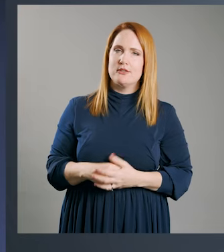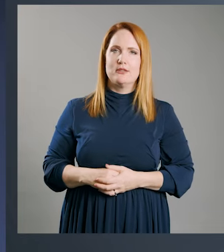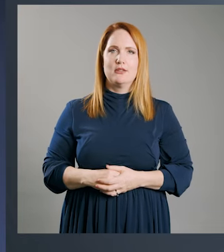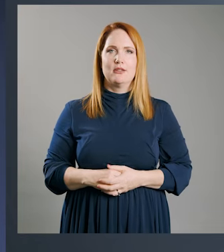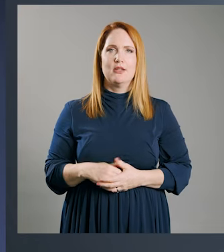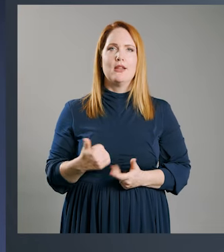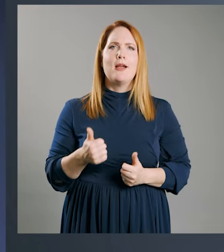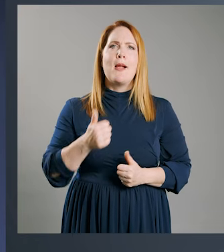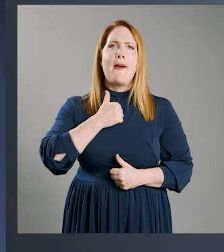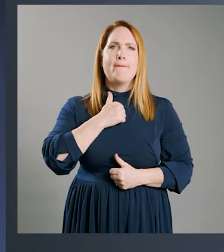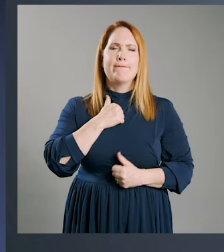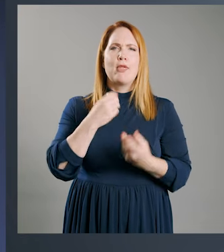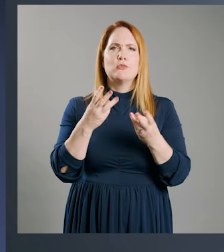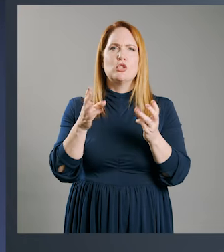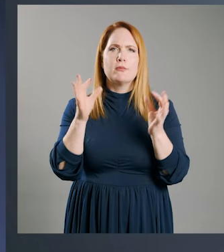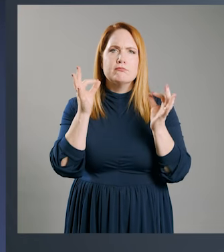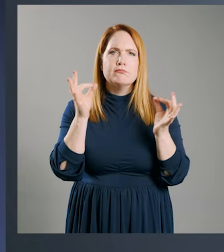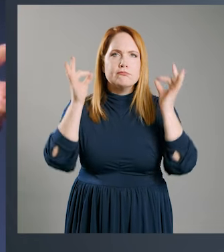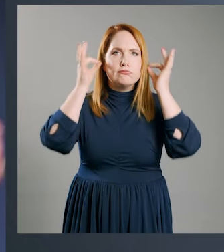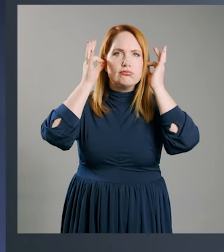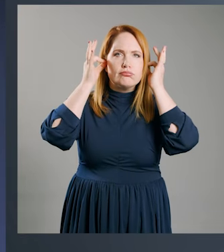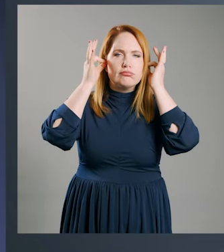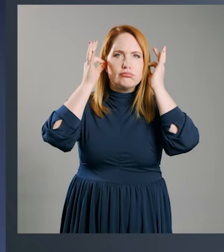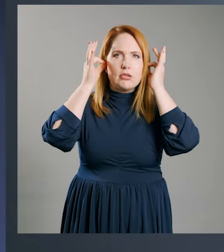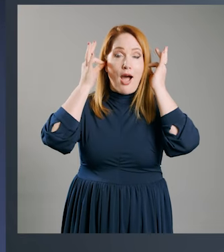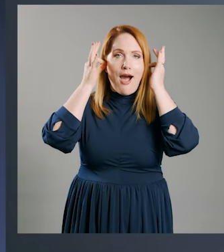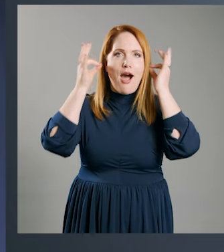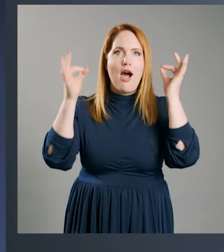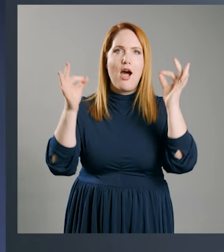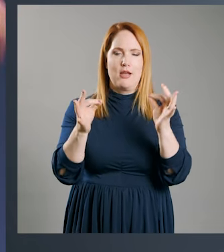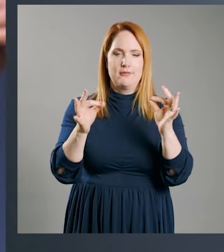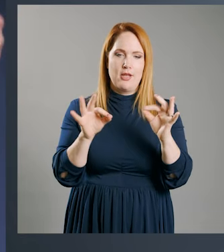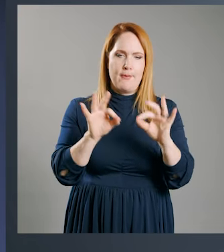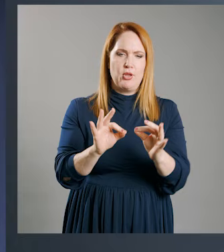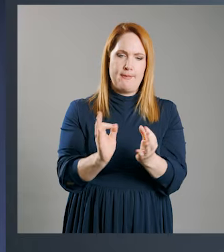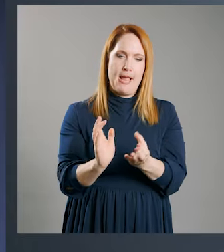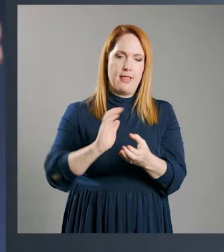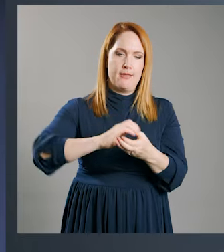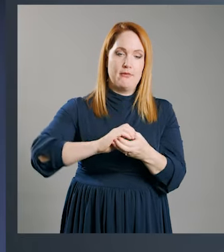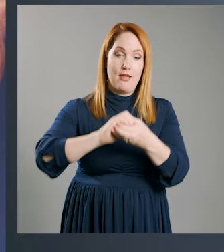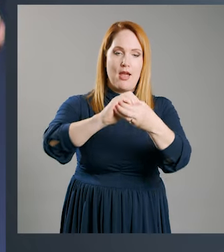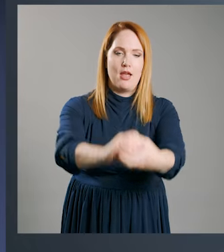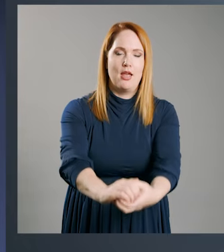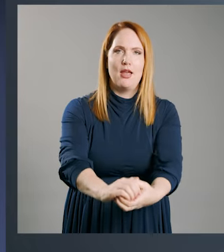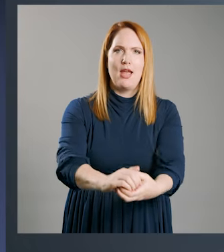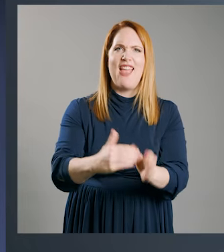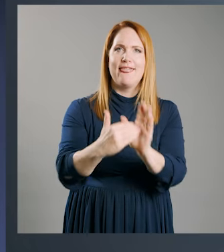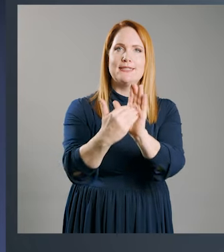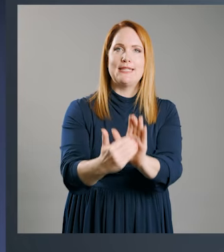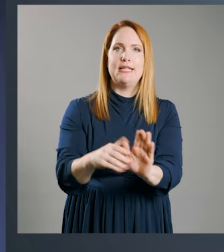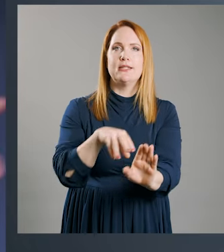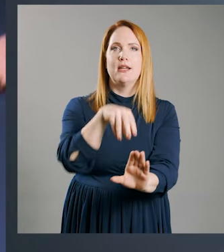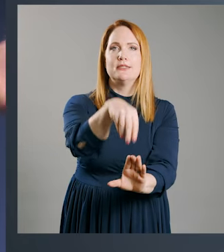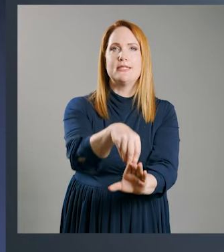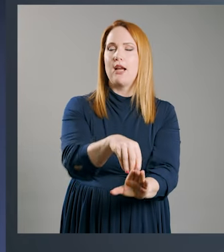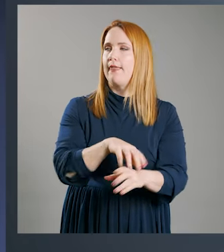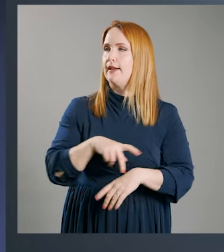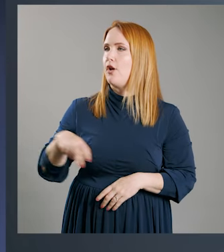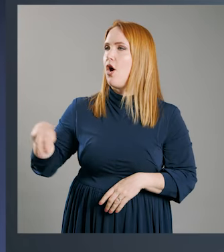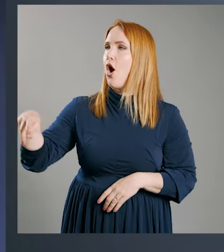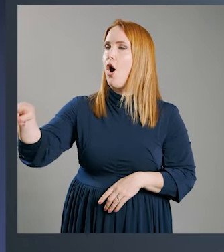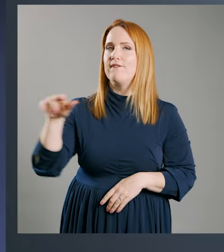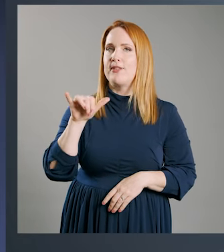I lost my AirPods a couple of weeks ago. I left them on the plane. I did the thing I never do. I put them in the pocket. And then I